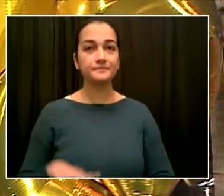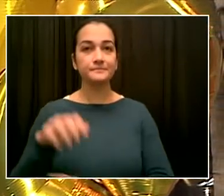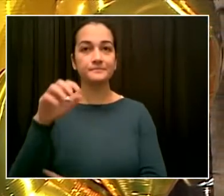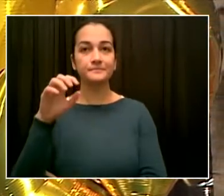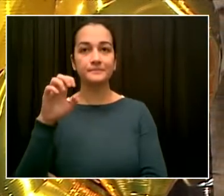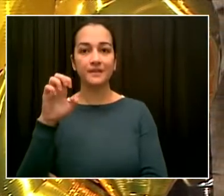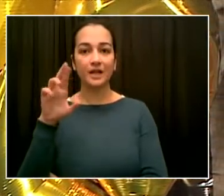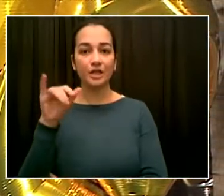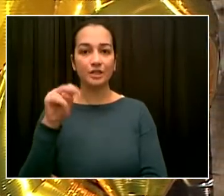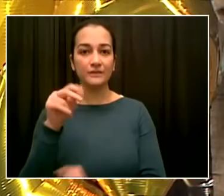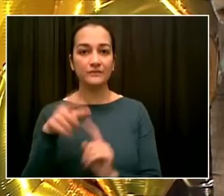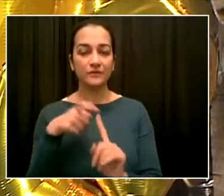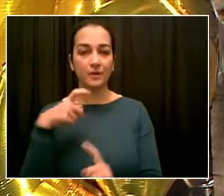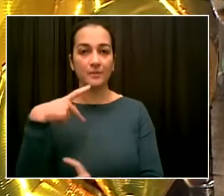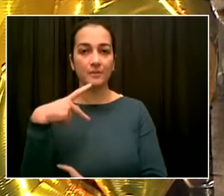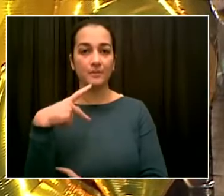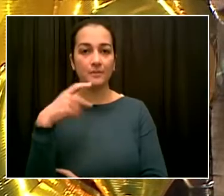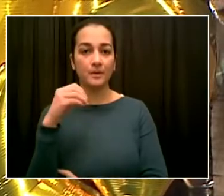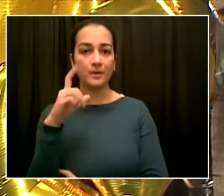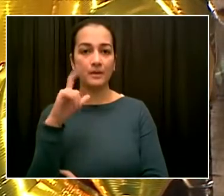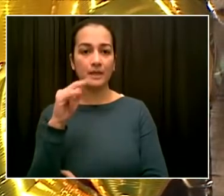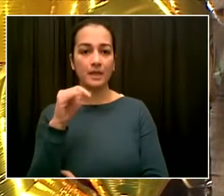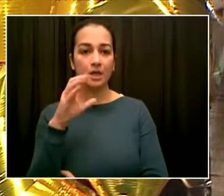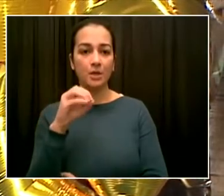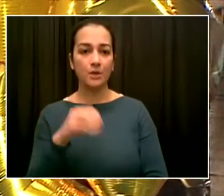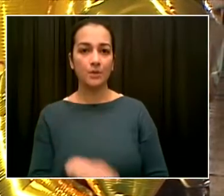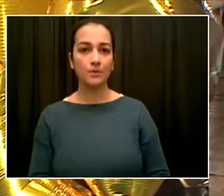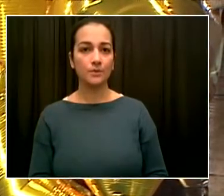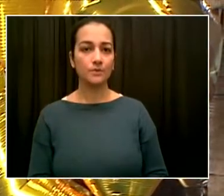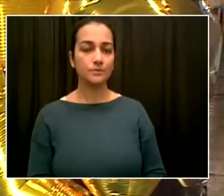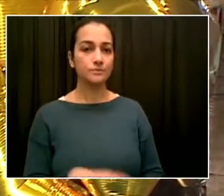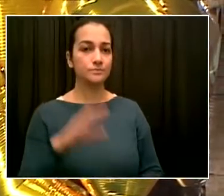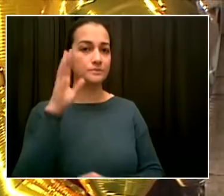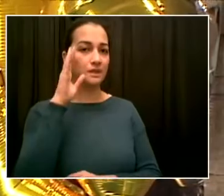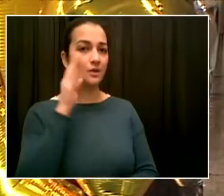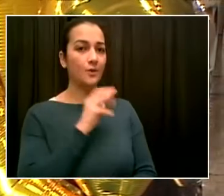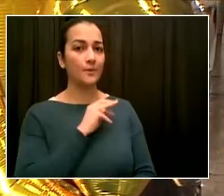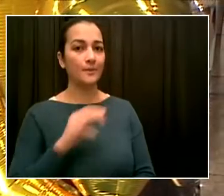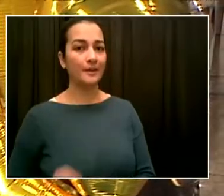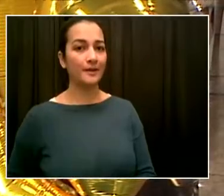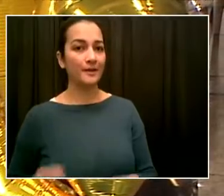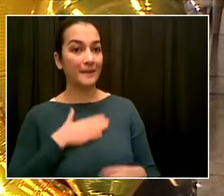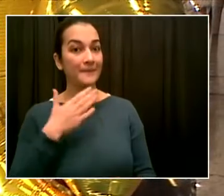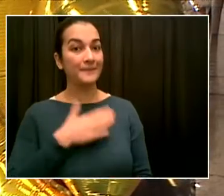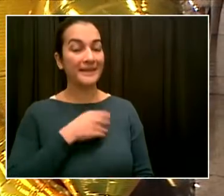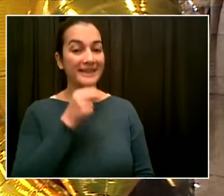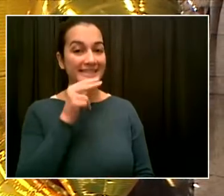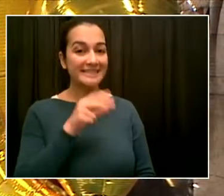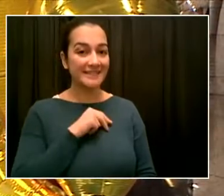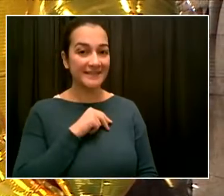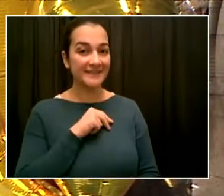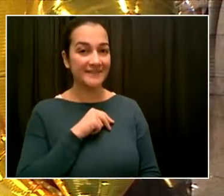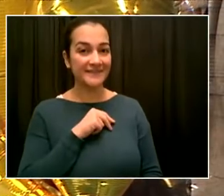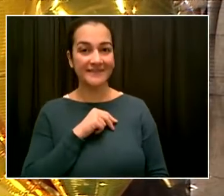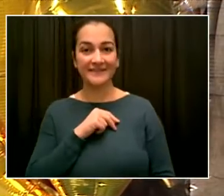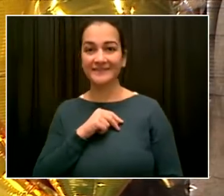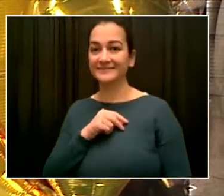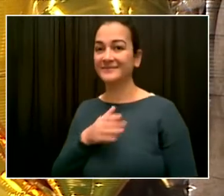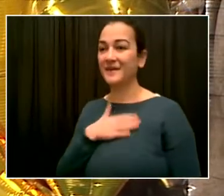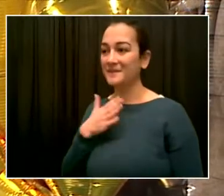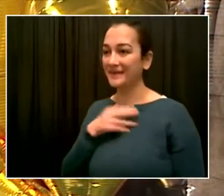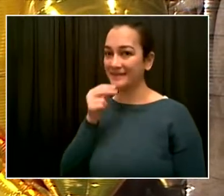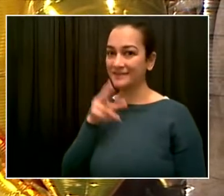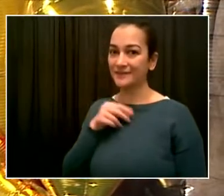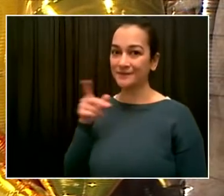Mr. Mayor, happy Thanksgiving. Happy Thanksgiving, Aaron. Are you you going back to our ancestral homeland in New